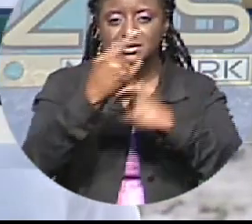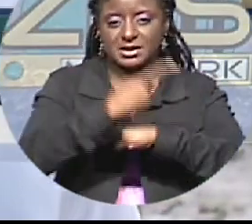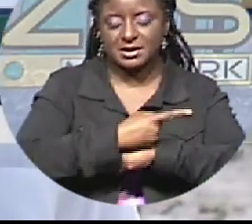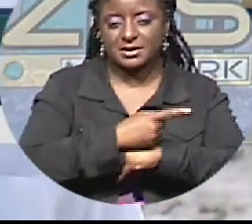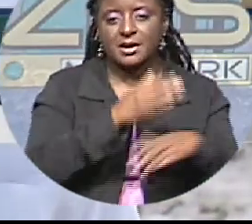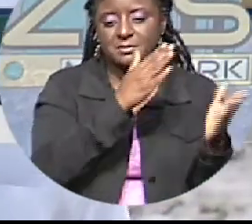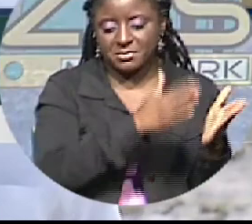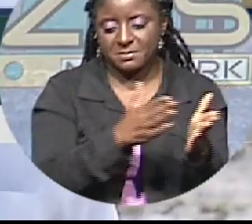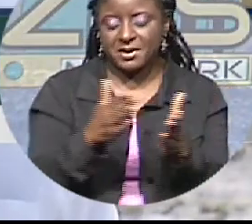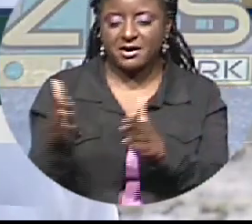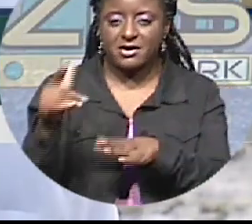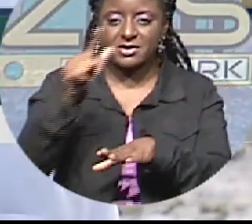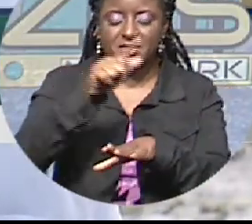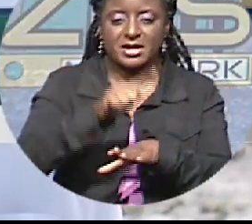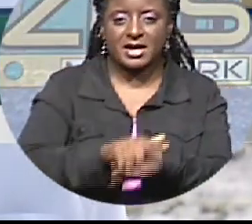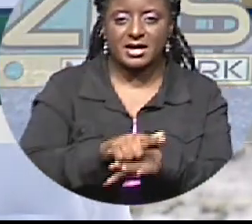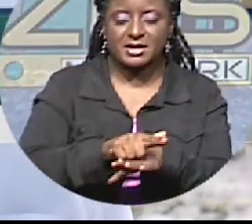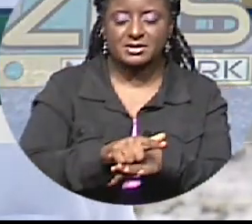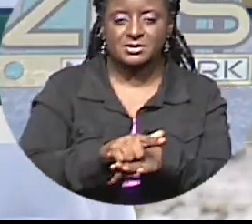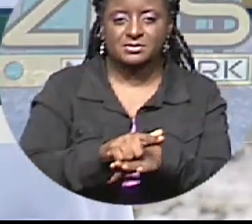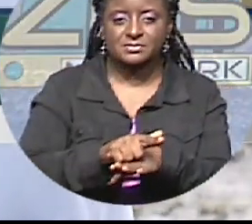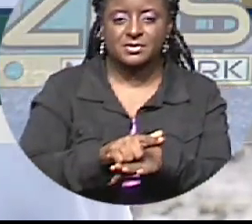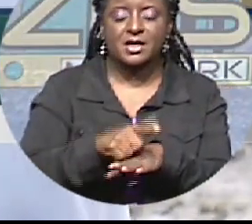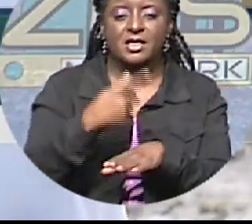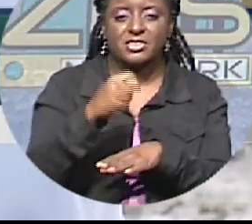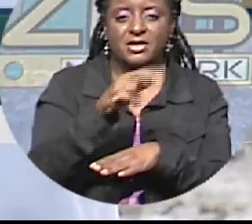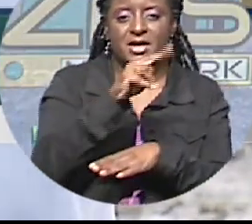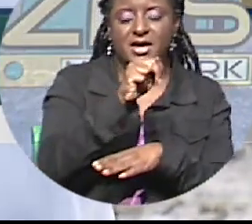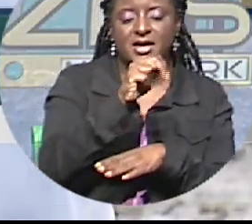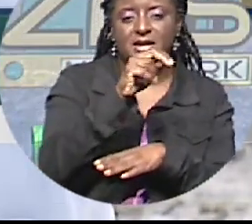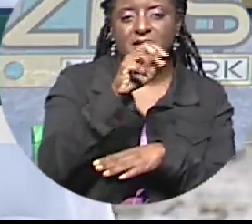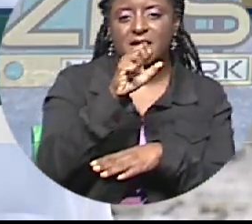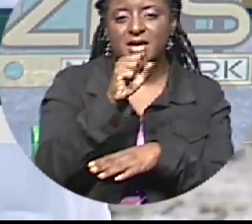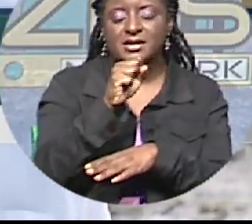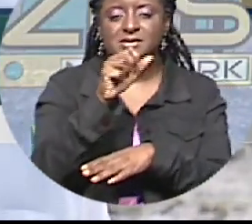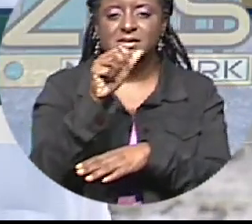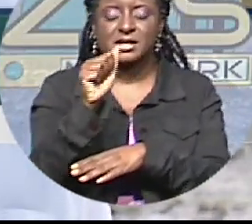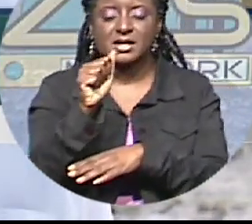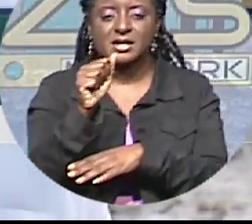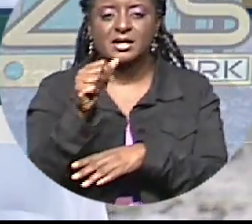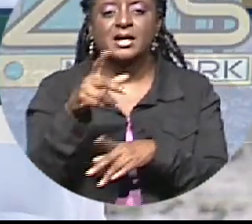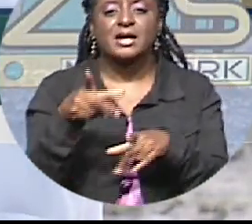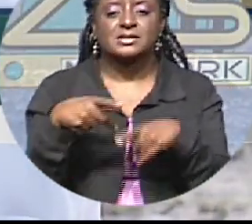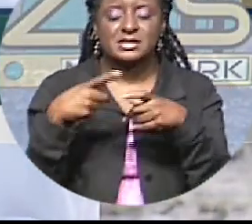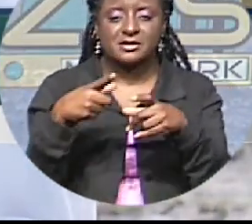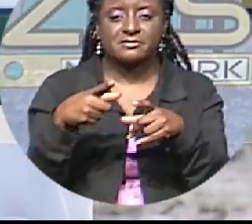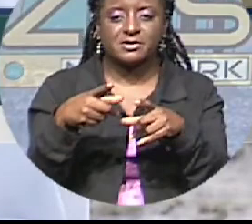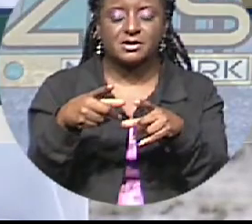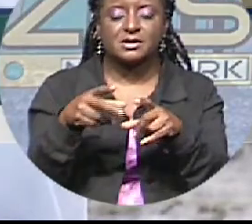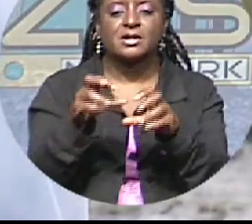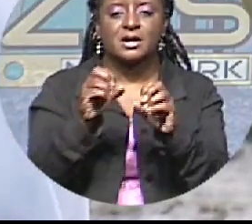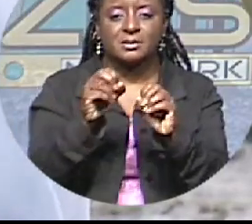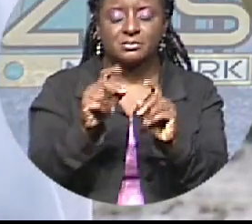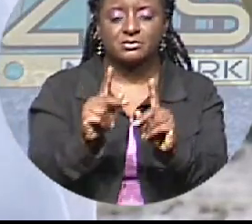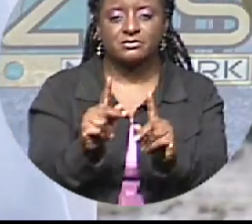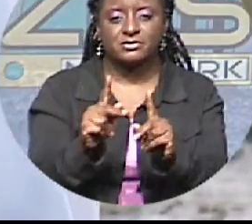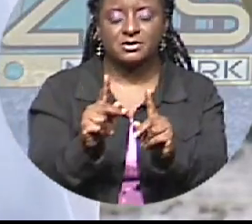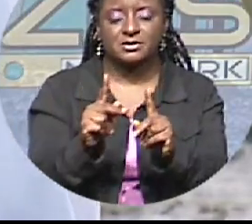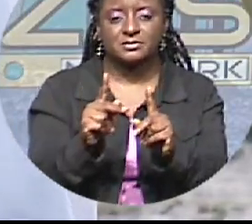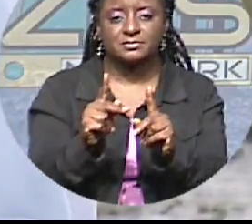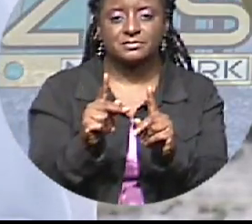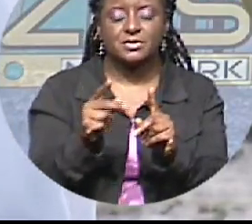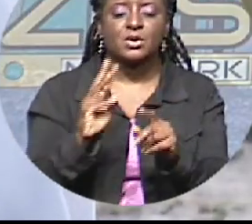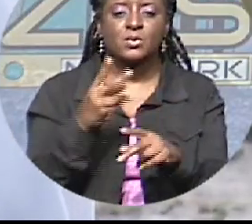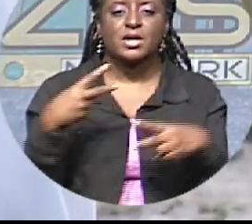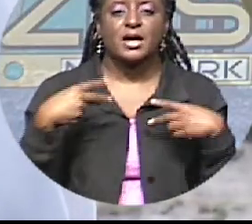it. We want people to know the NSA has also given us their stamp of approval as it fits in with their master plan. We